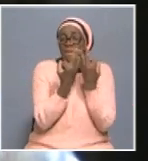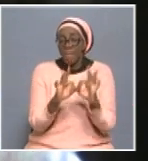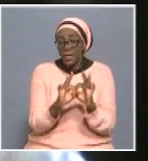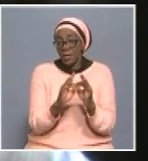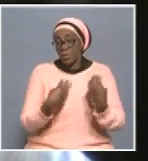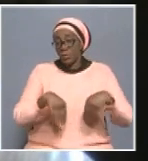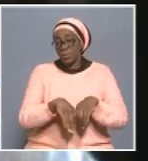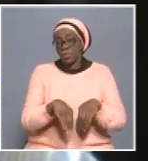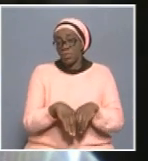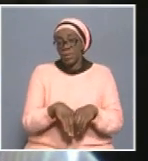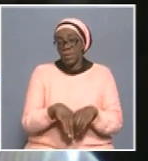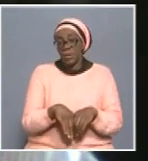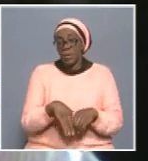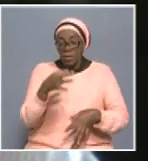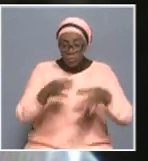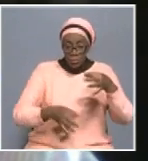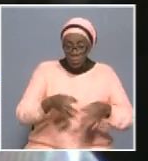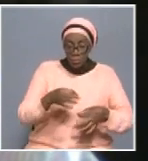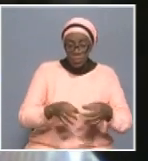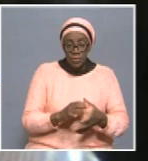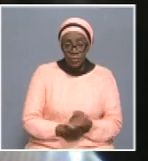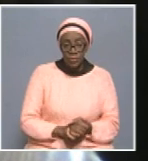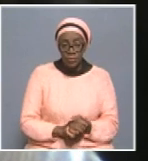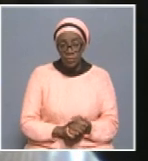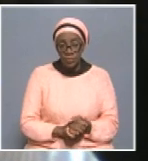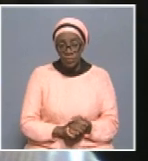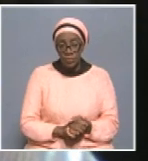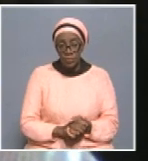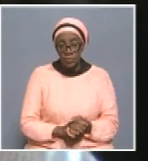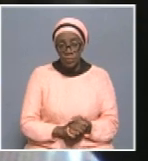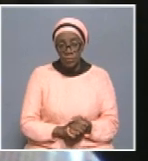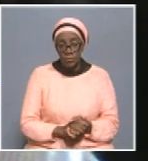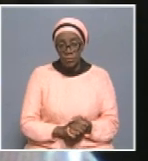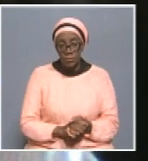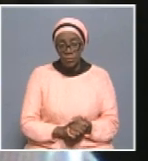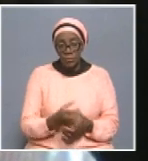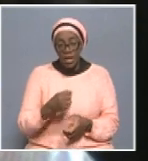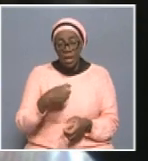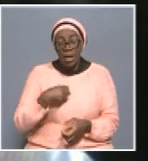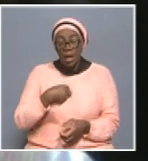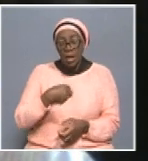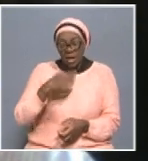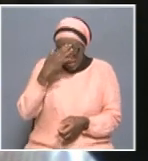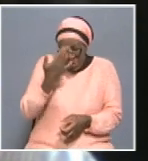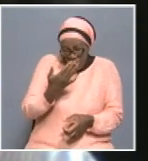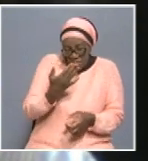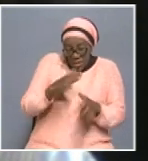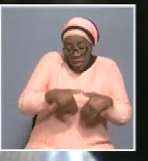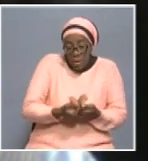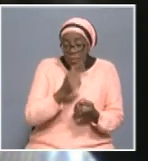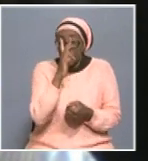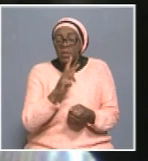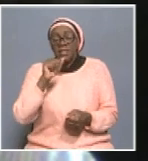forward, I'm really not seeing what the possibility of success would be with any challenge with regards to the